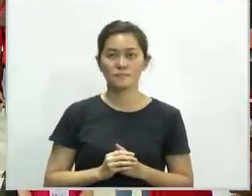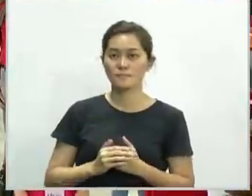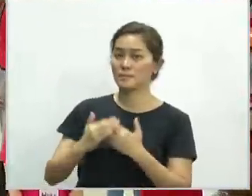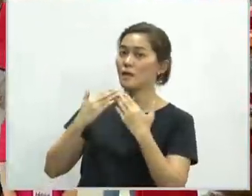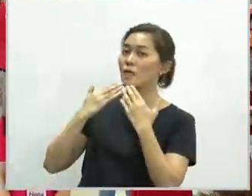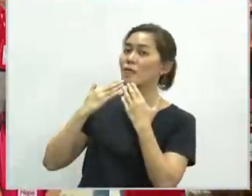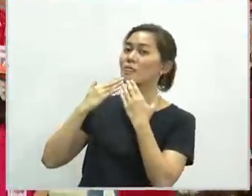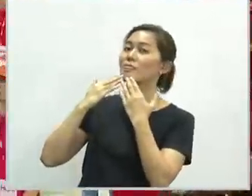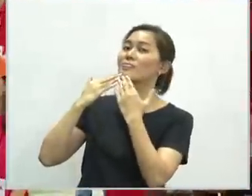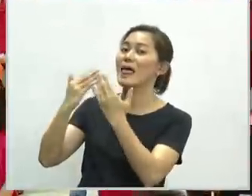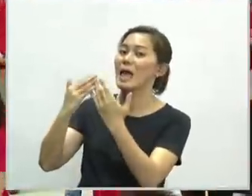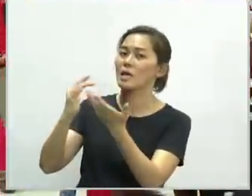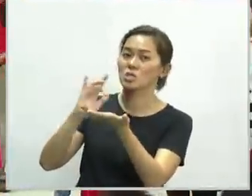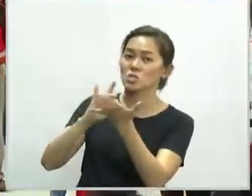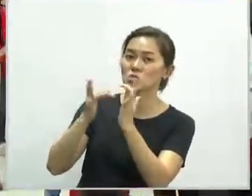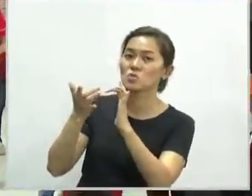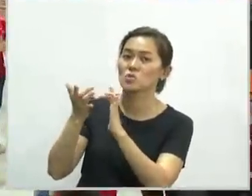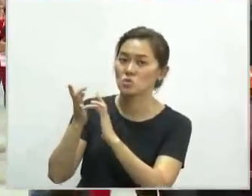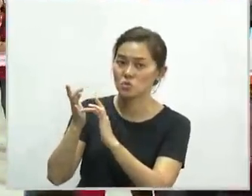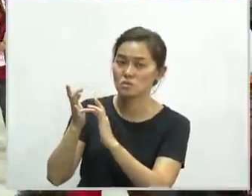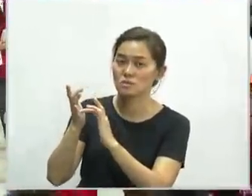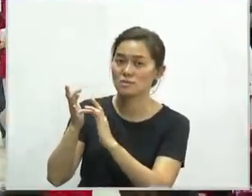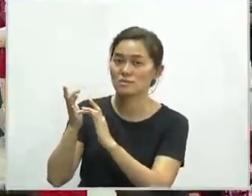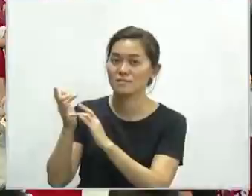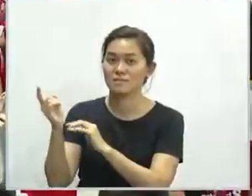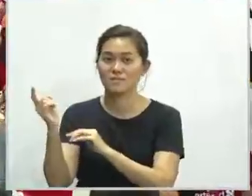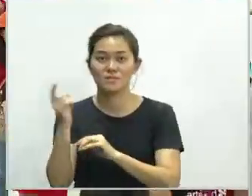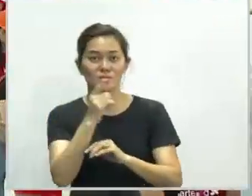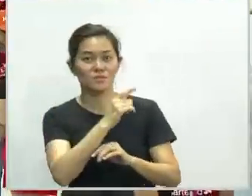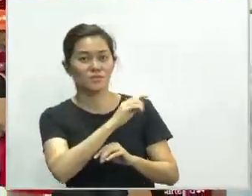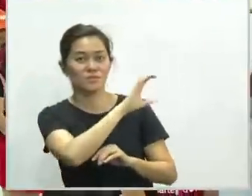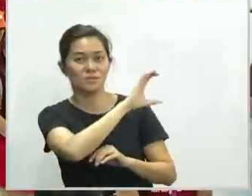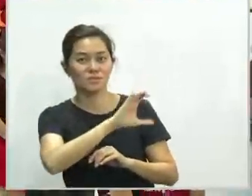Thank you, Jesus, for dying